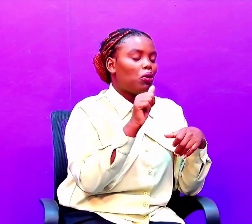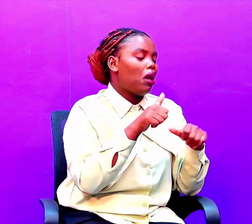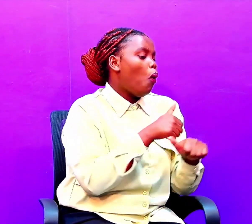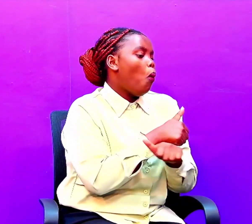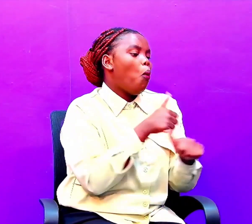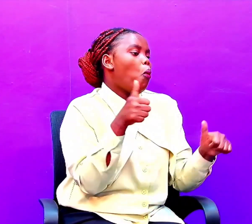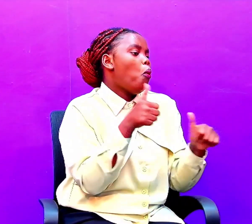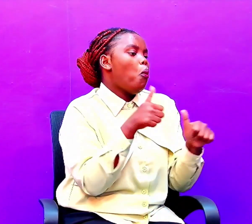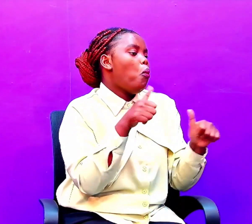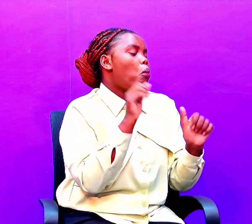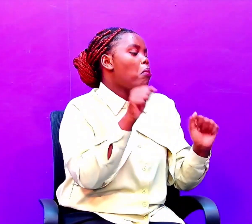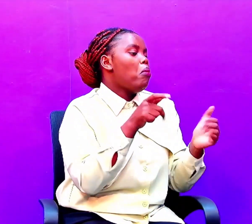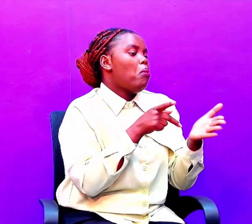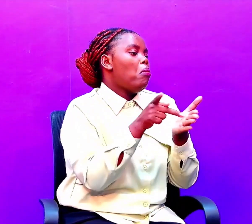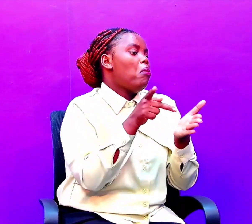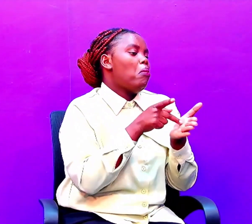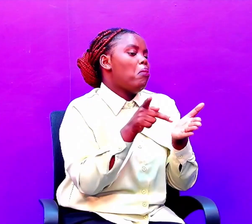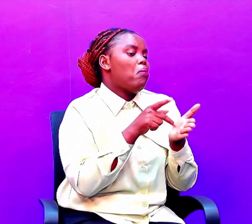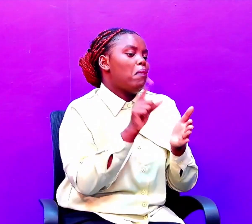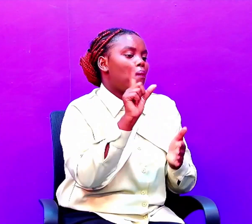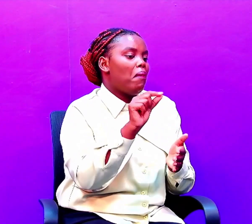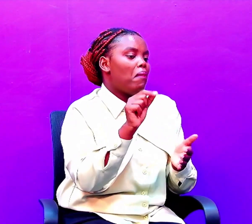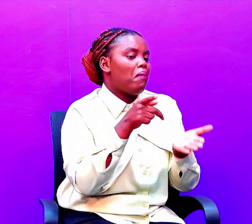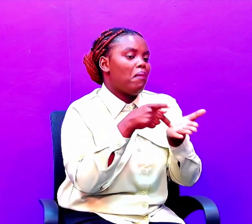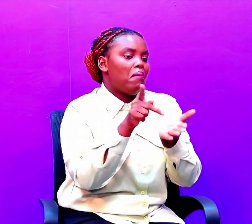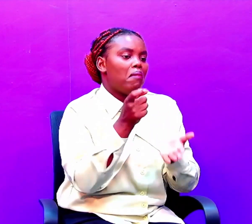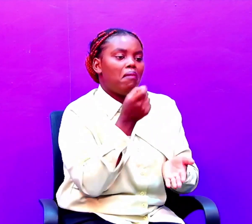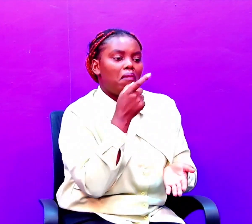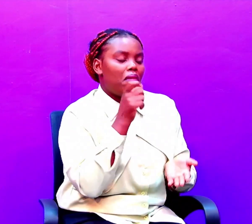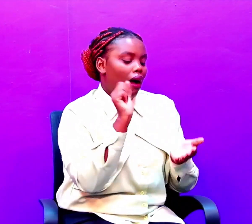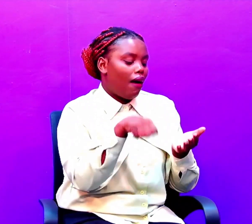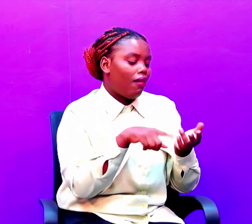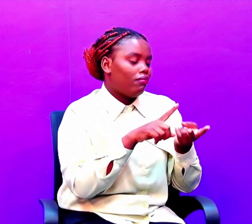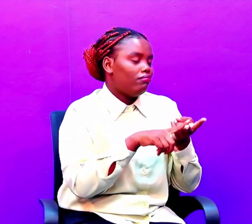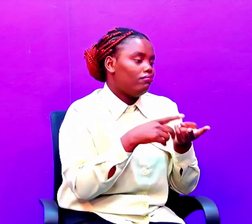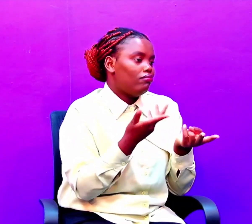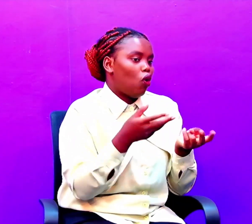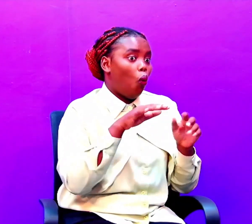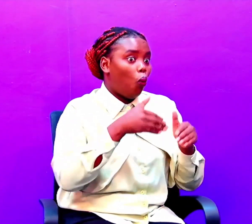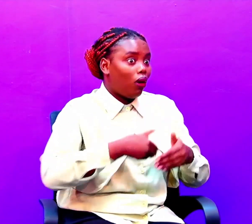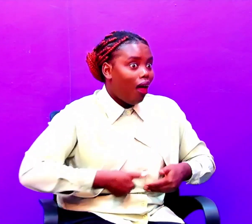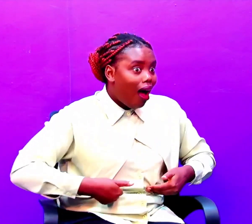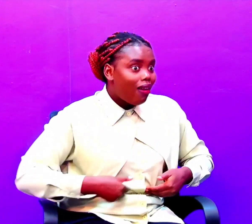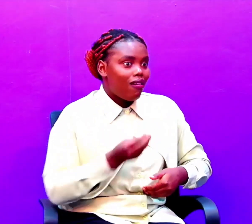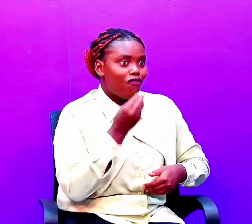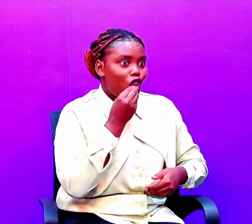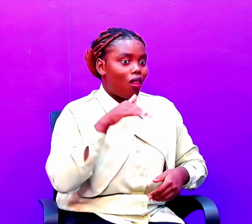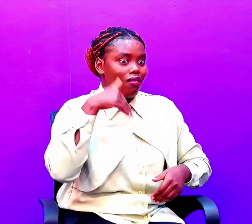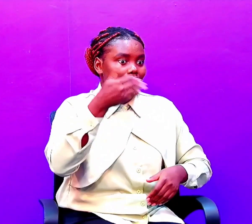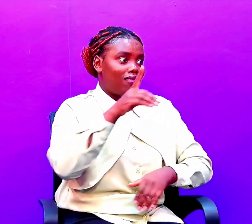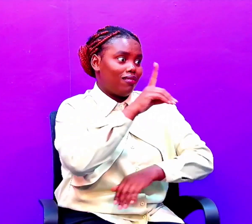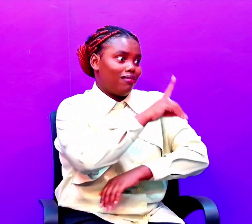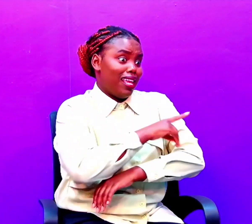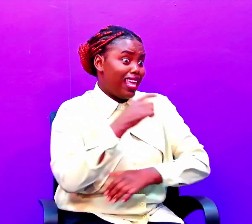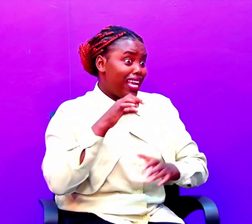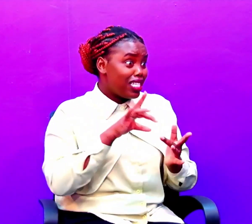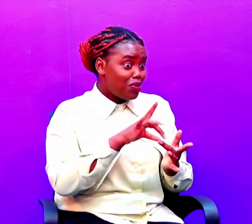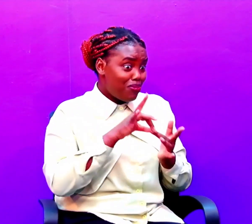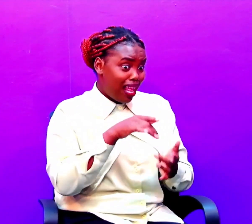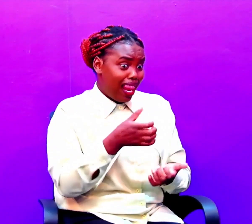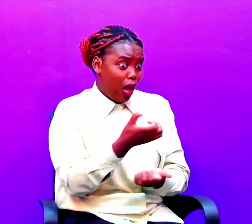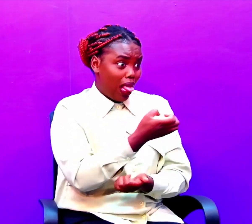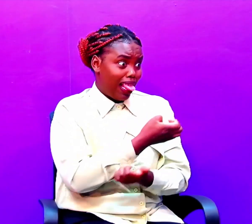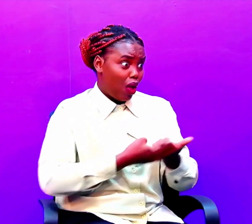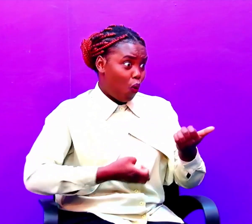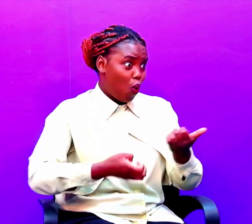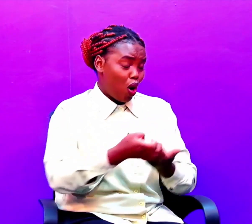Because not every person is well off and can be able to afford this medicine. And hunger as well is also